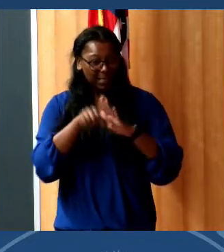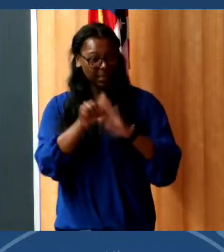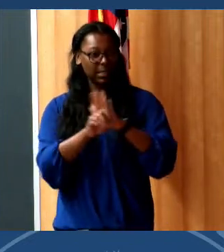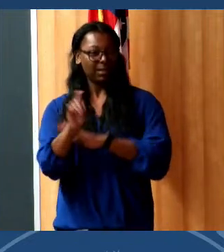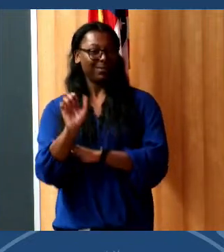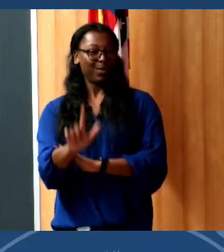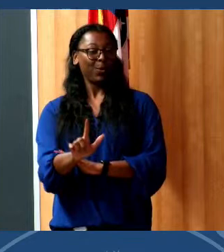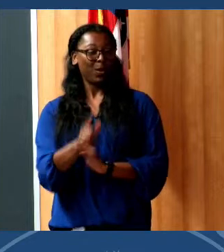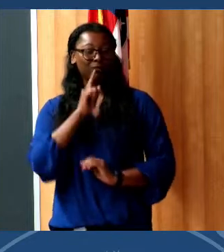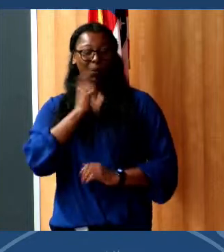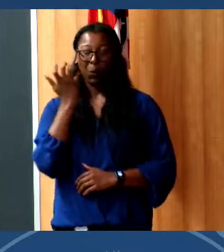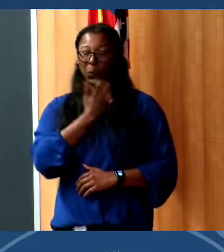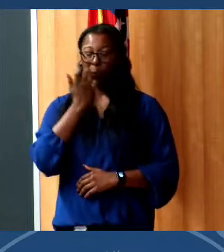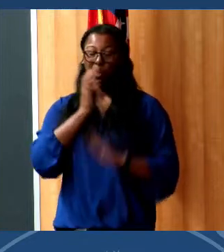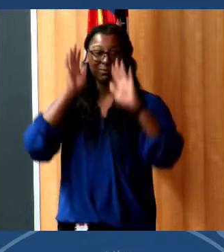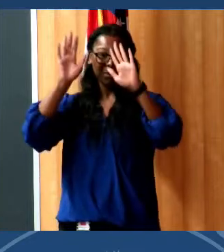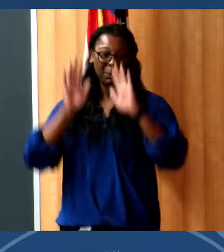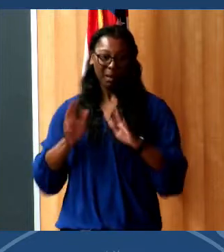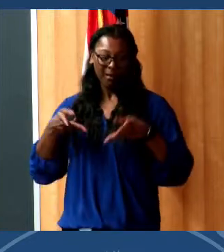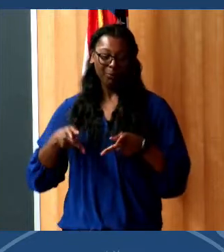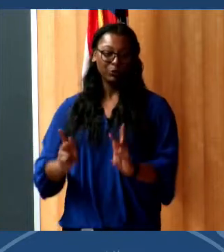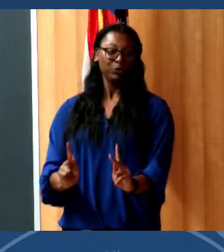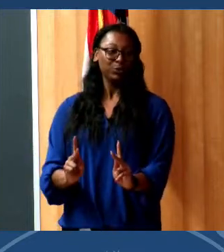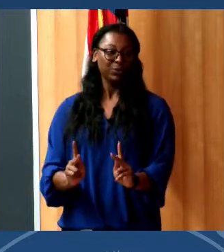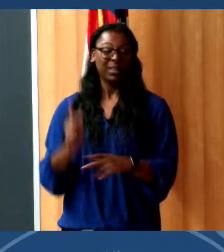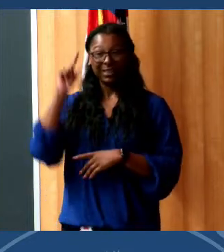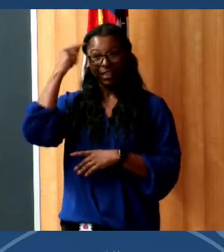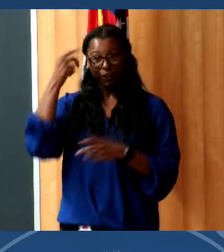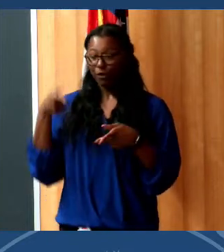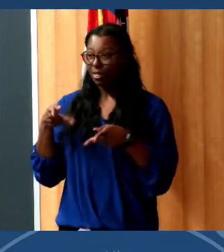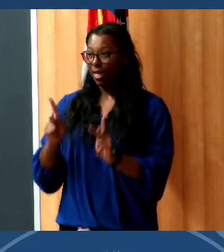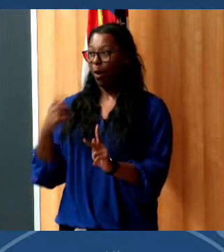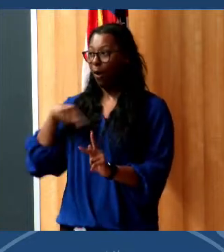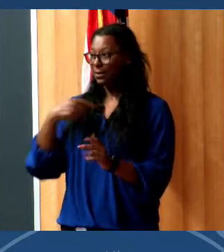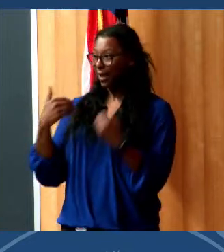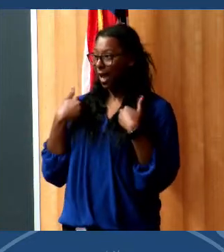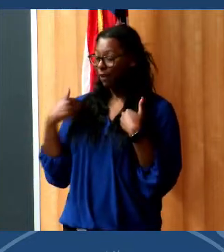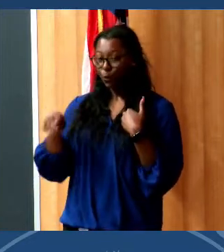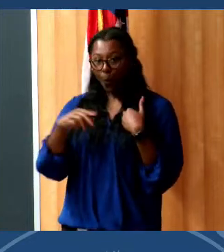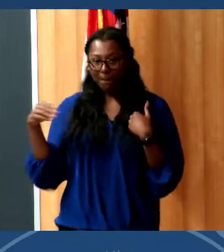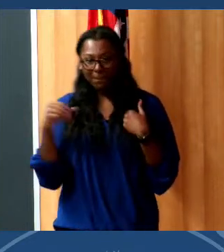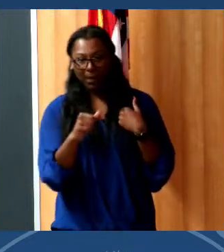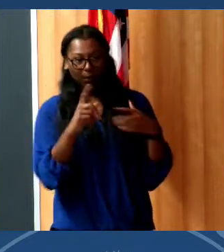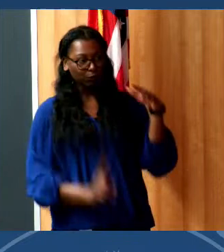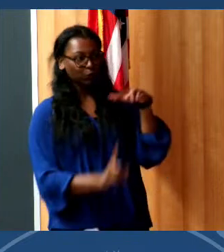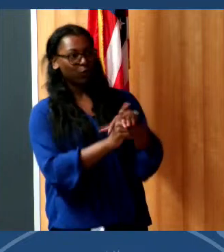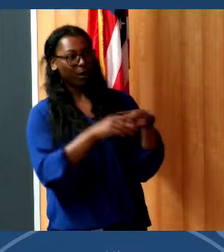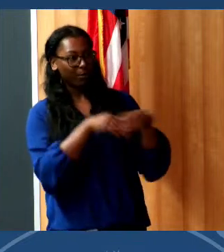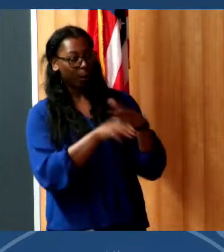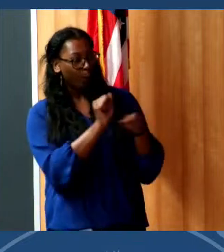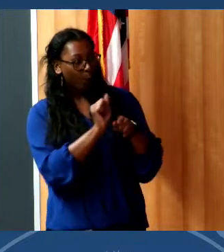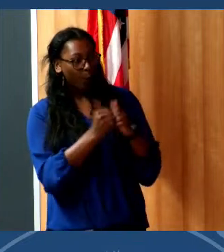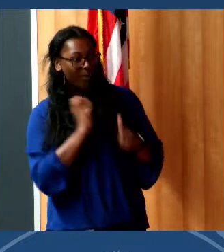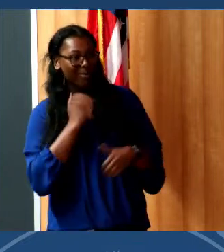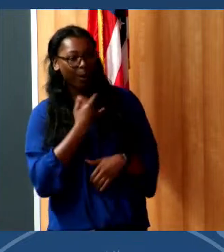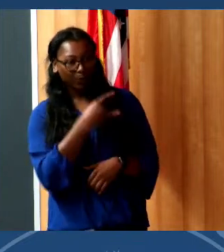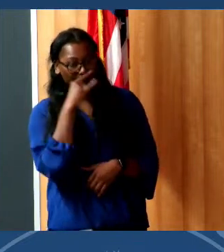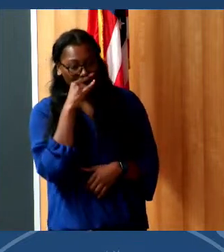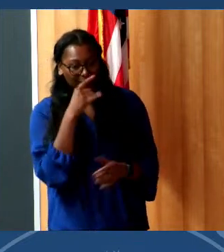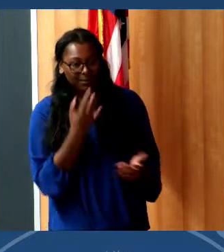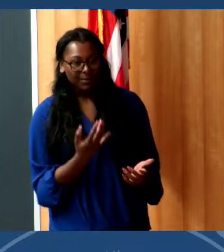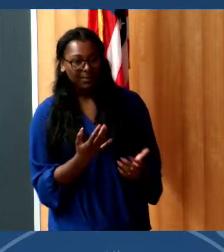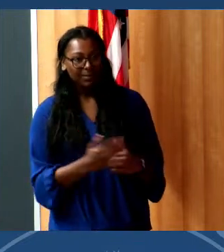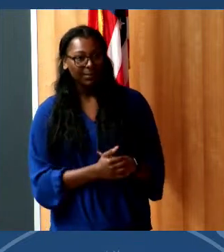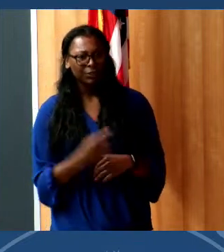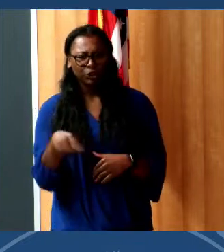awesome opportunity that Governor gave us to have them come. They got paid to come into and work with our children, and